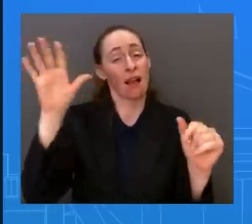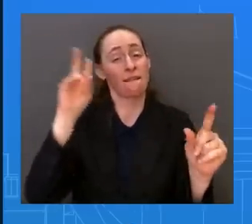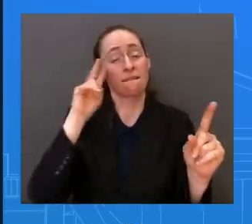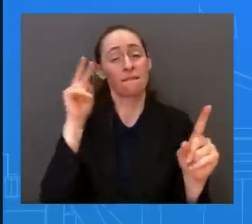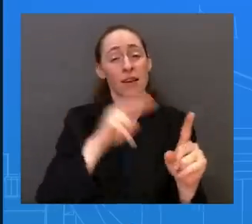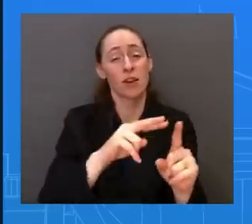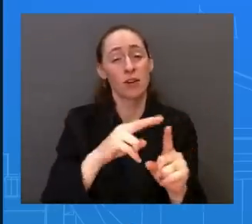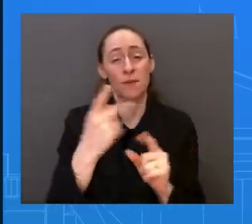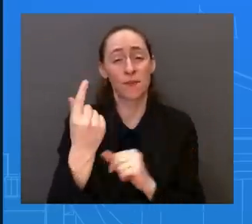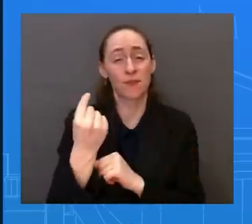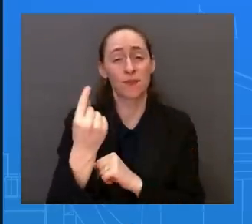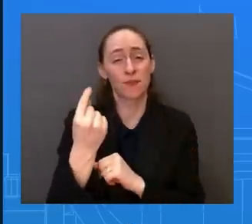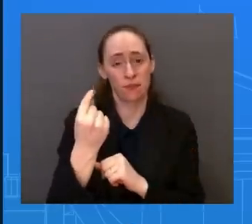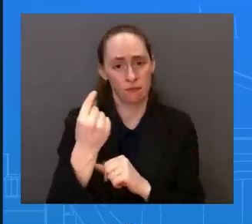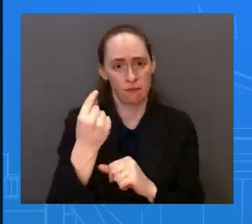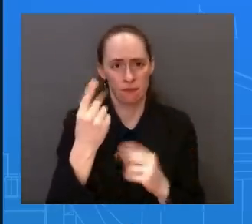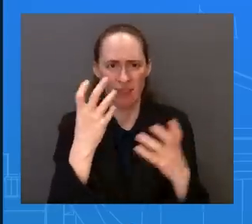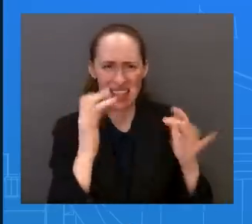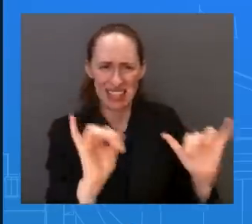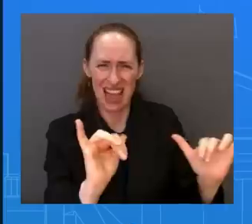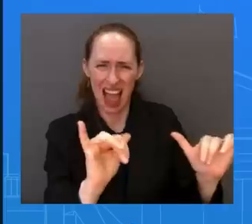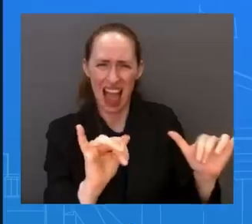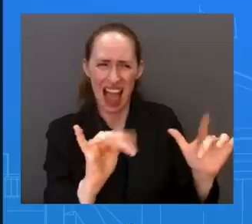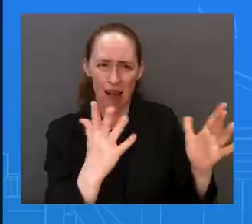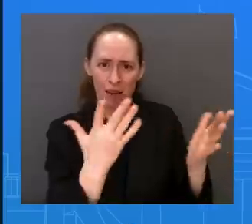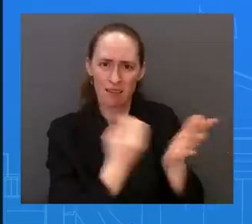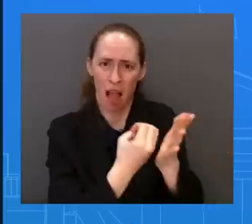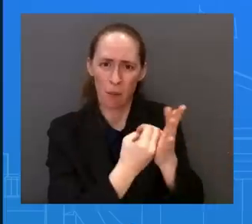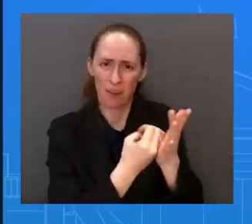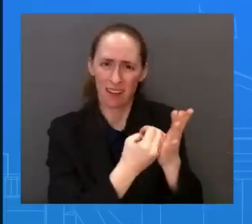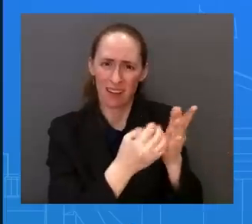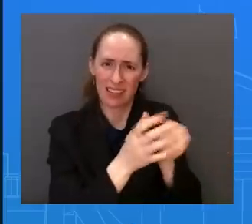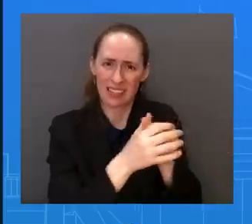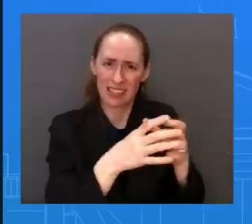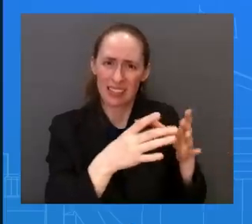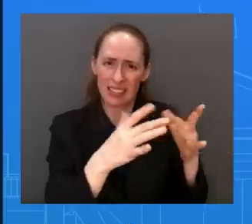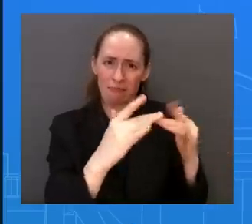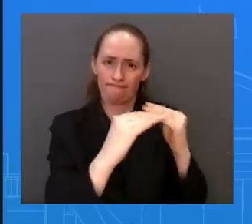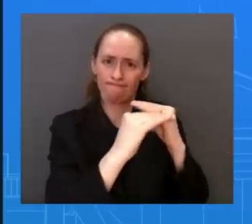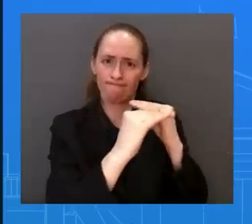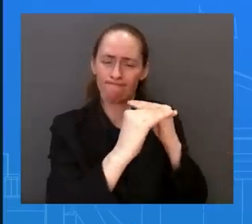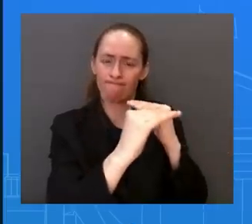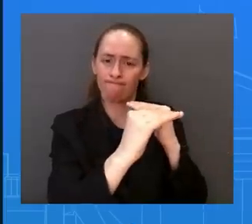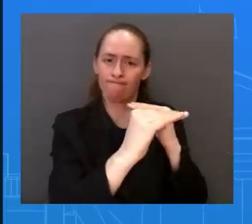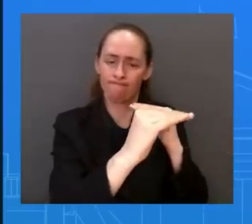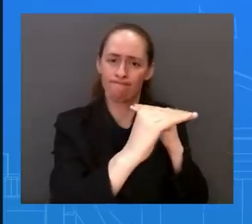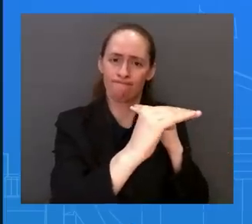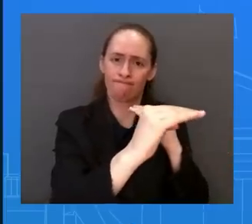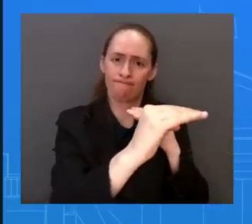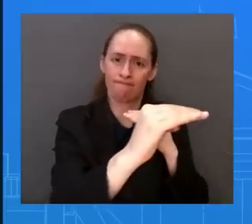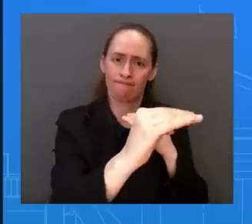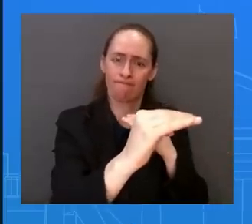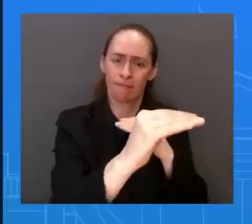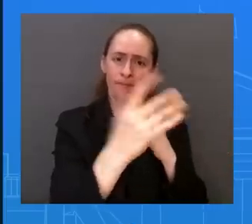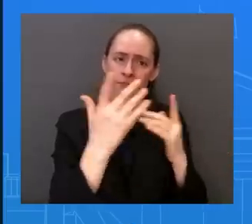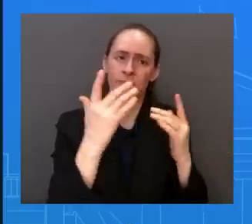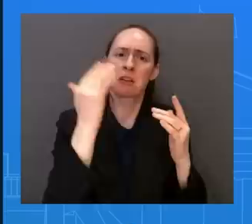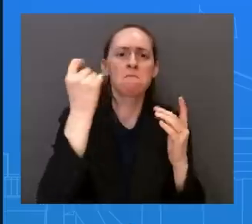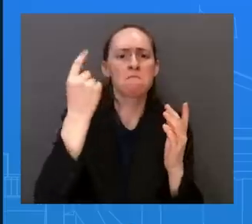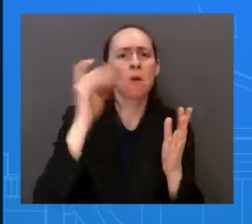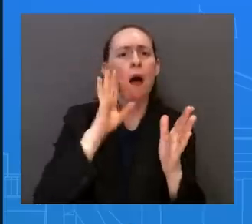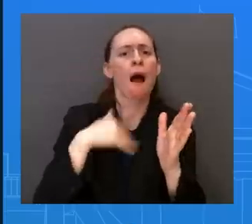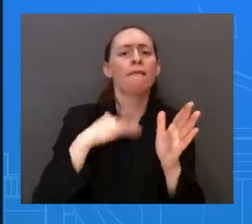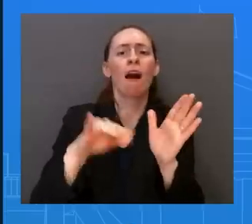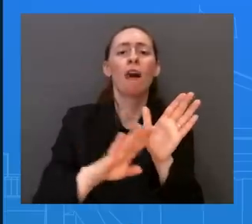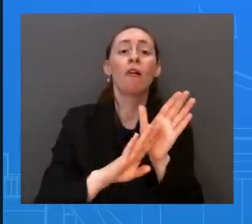to not only to get back to the pre-pandemic equilibrium, but to have an equilibrium where we have